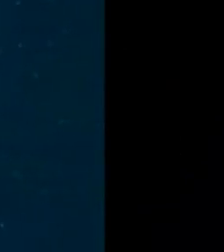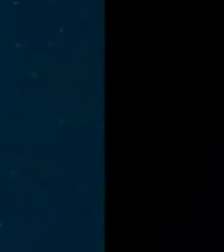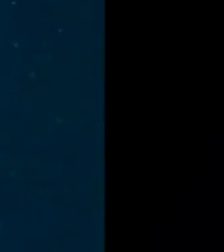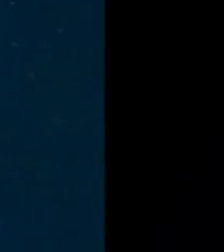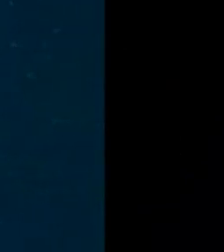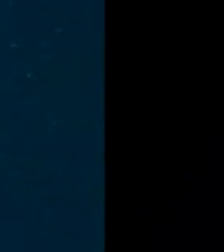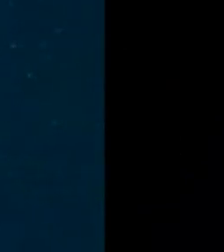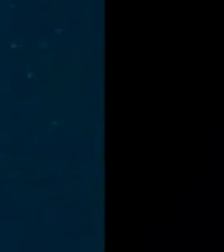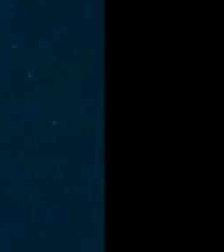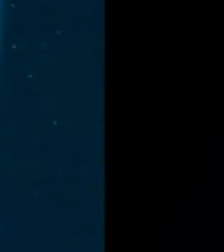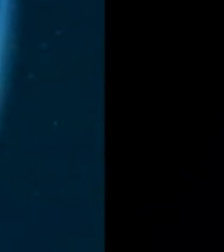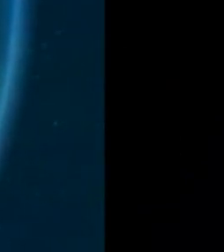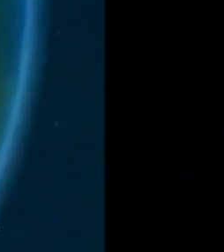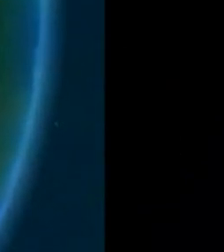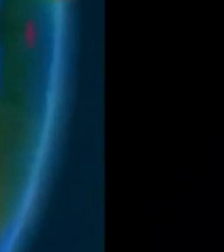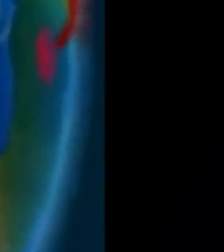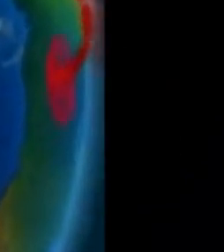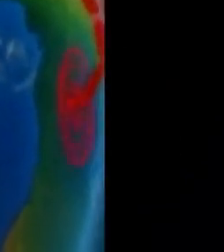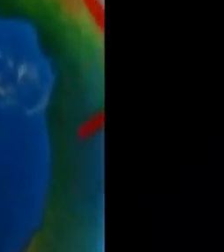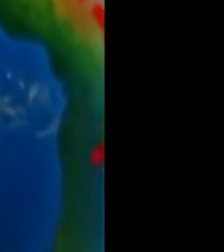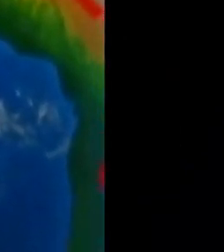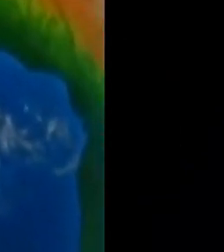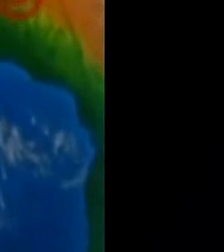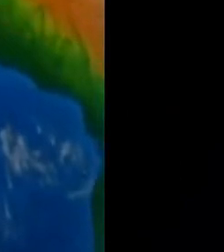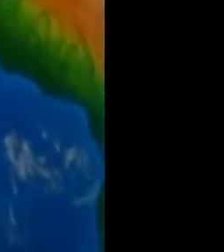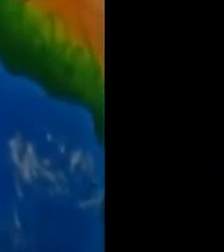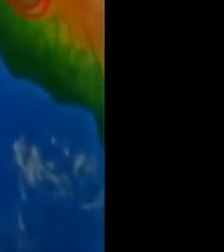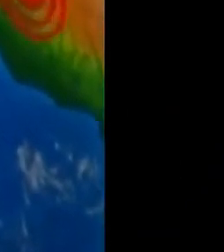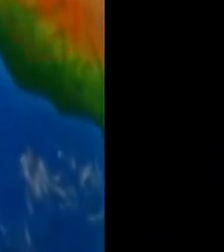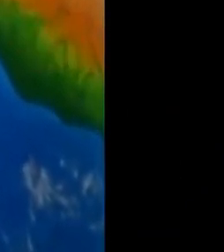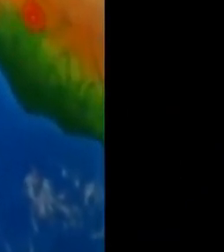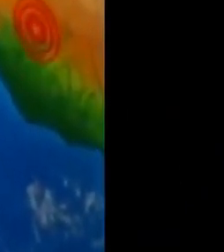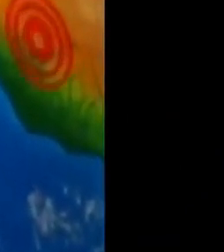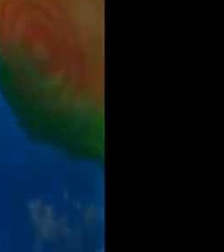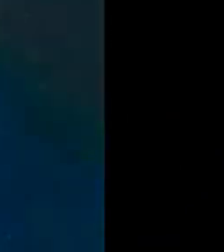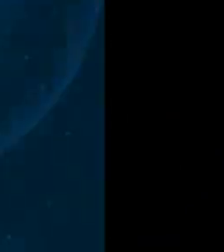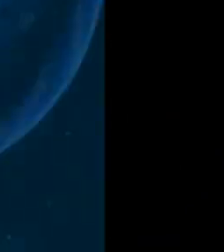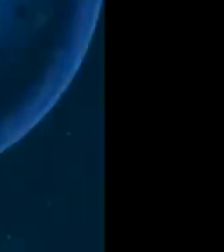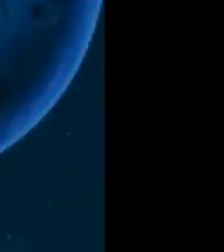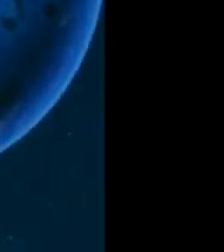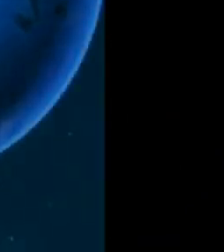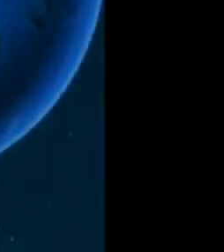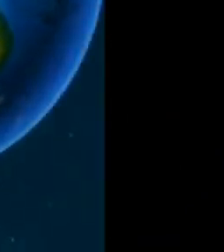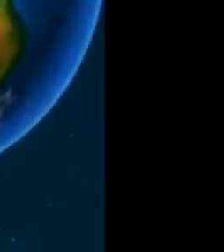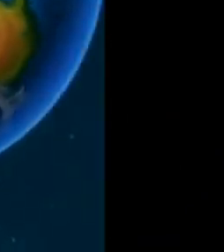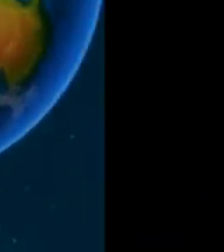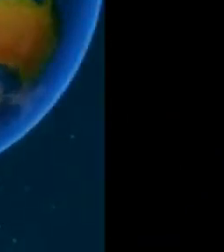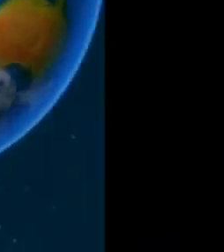happy to attend to your needs. And may the Lord bless you.